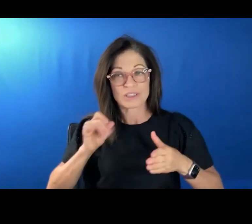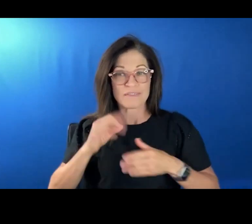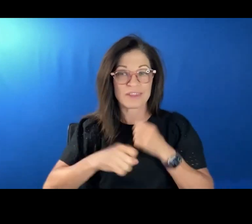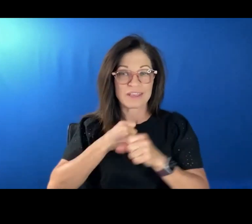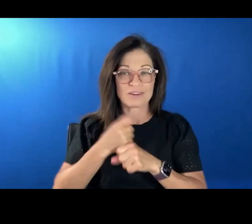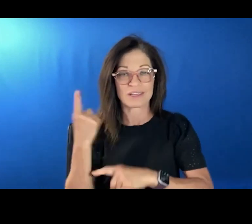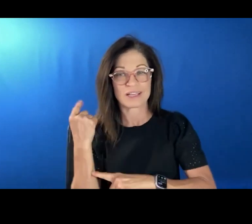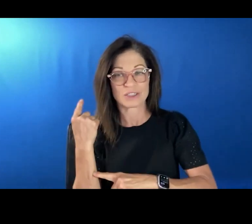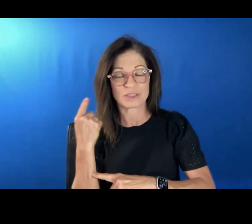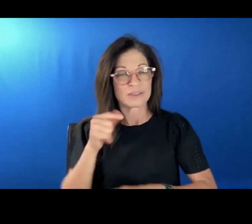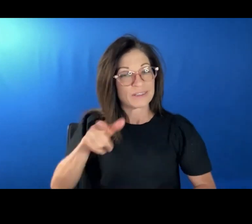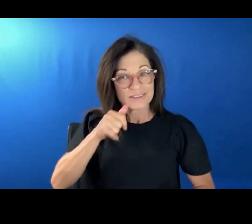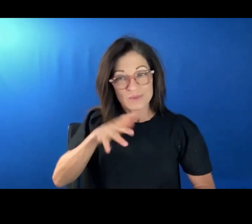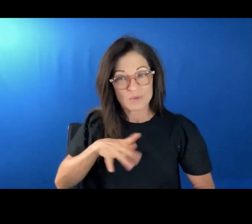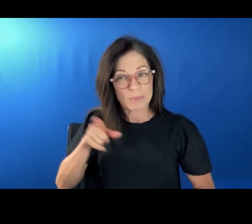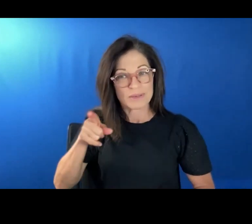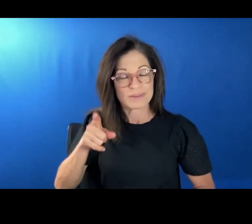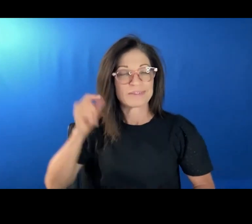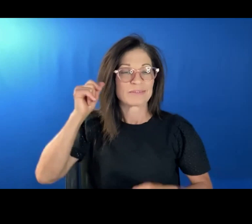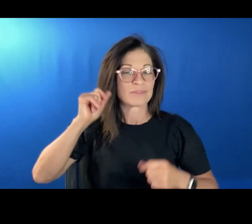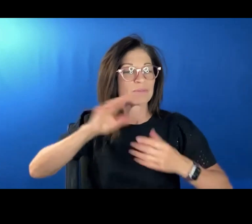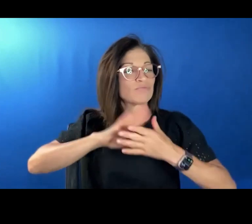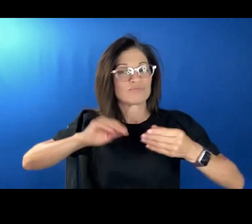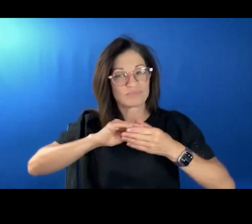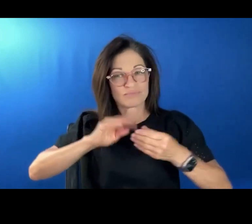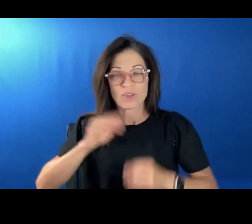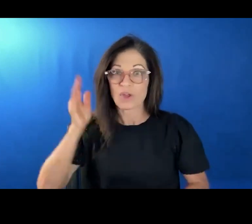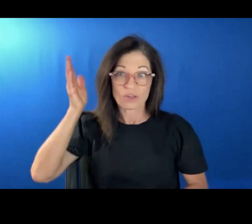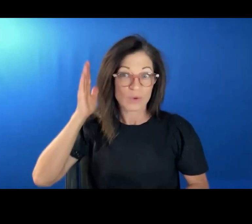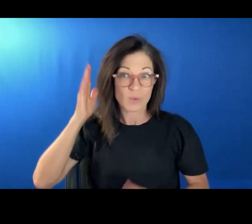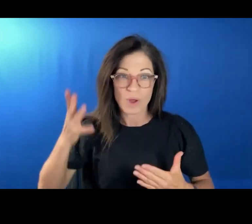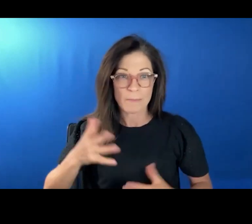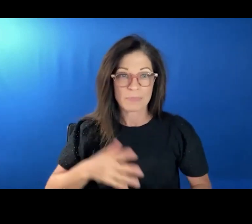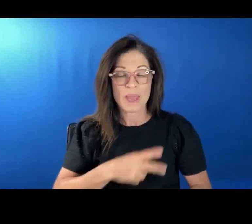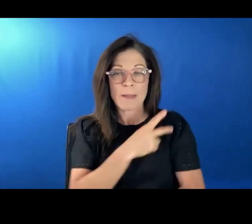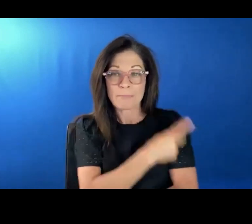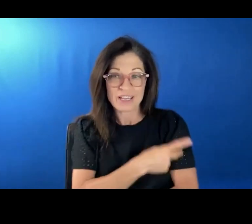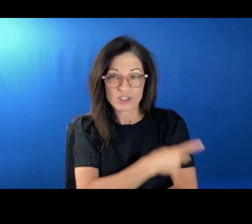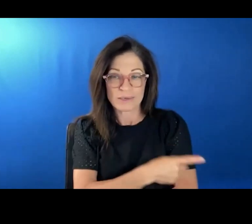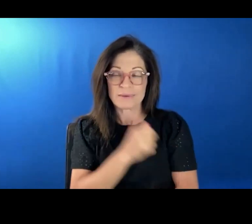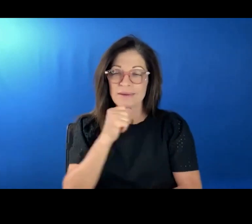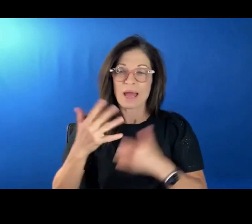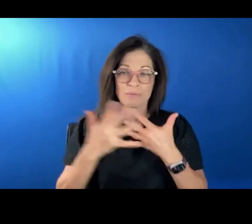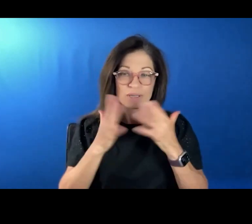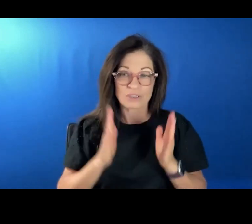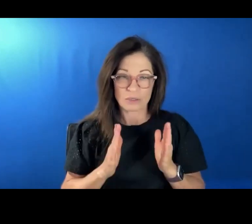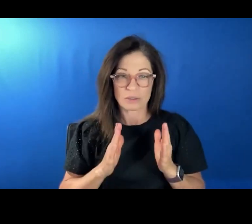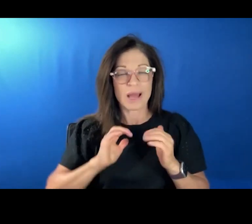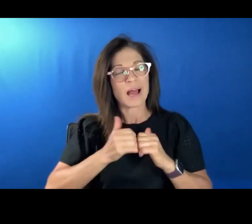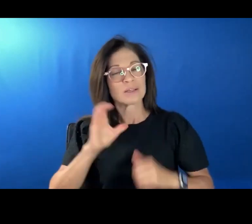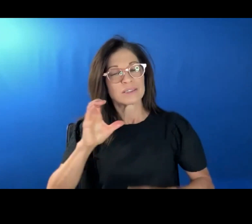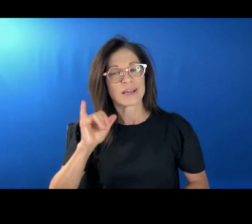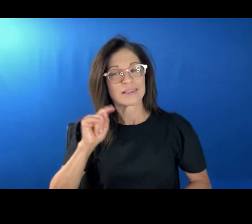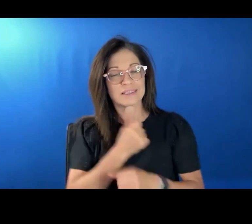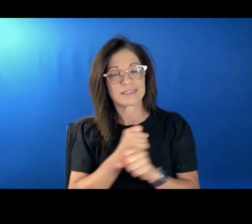shares that her presentation is Patient, Not Prisoner, How CIT Saved My Life. And it's